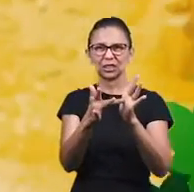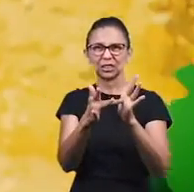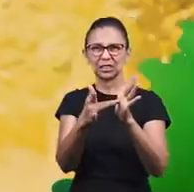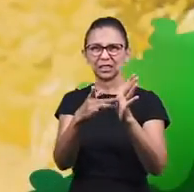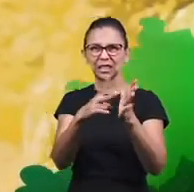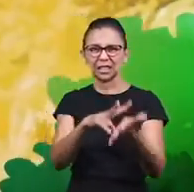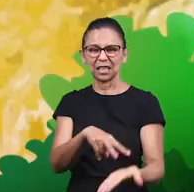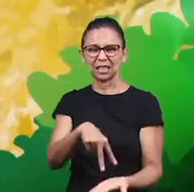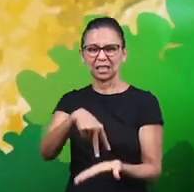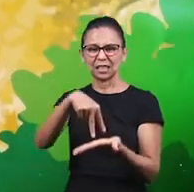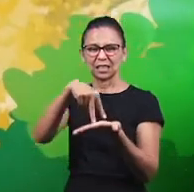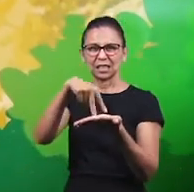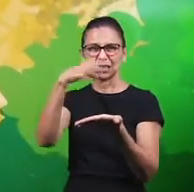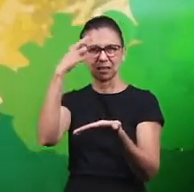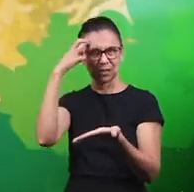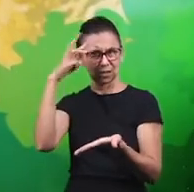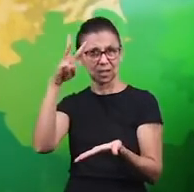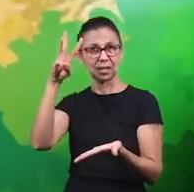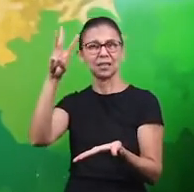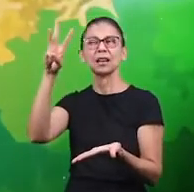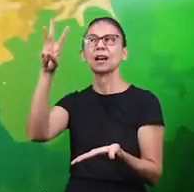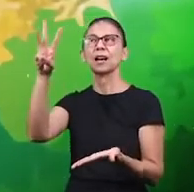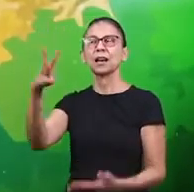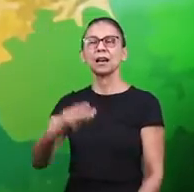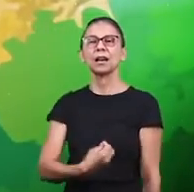Jesus resurrected on the third day.